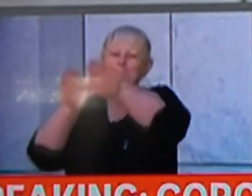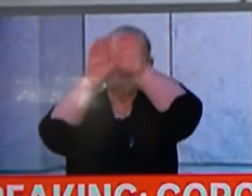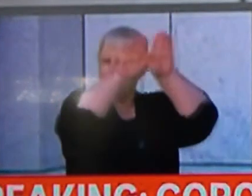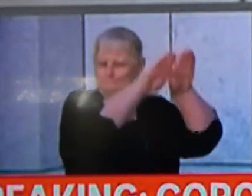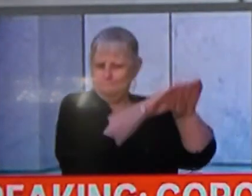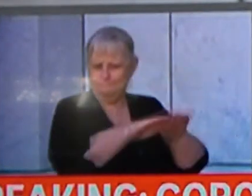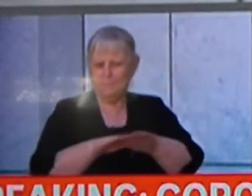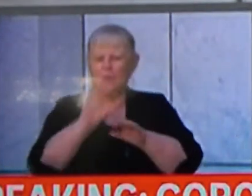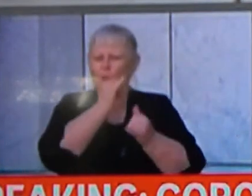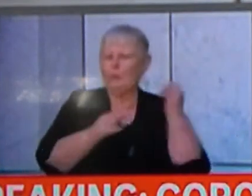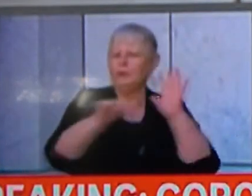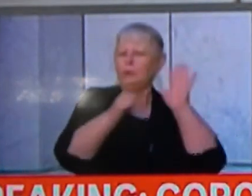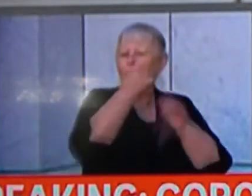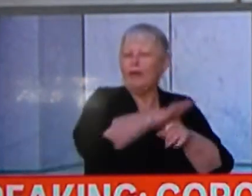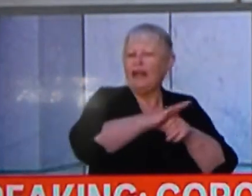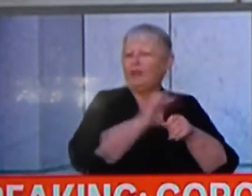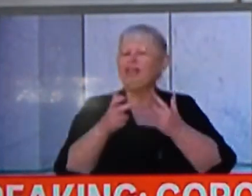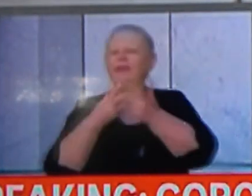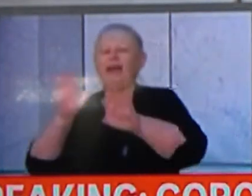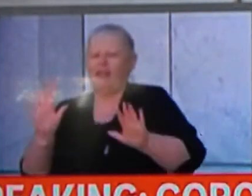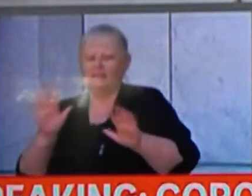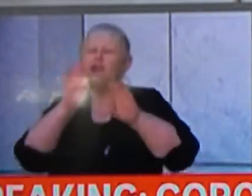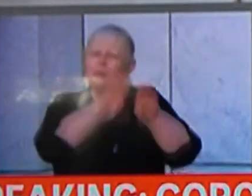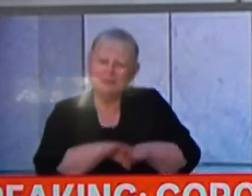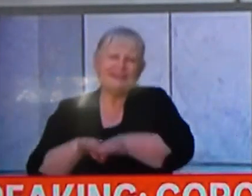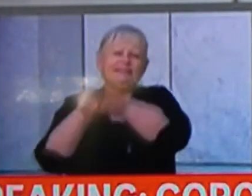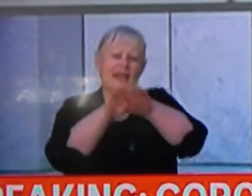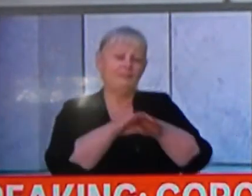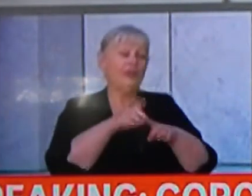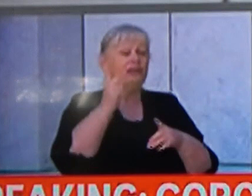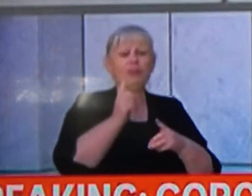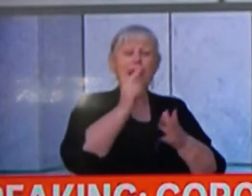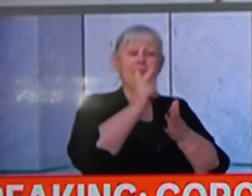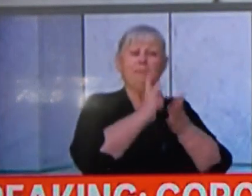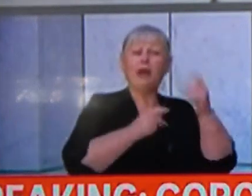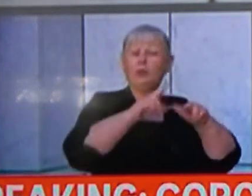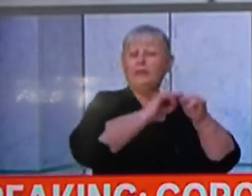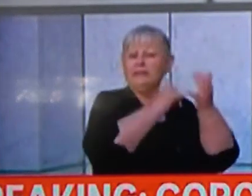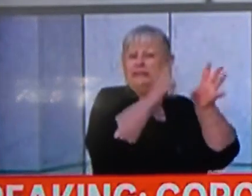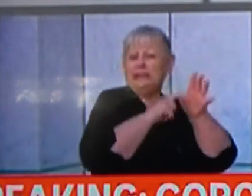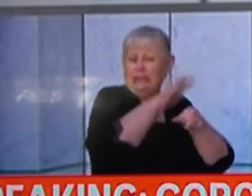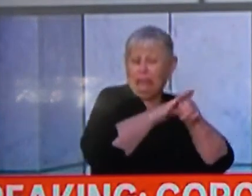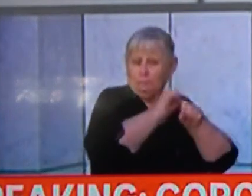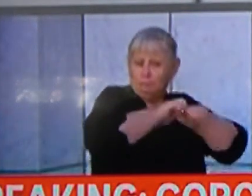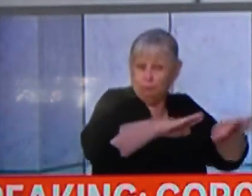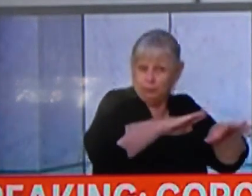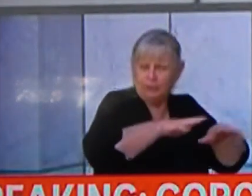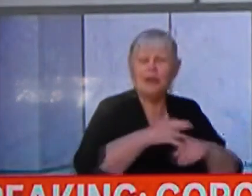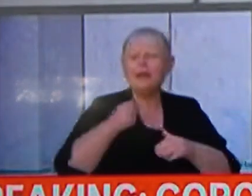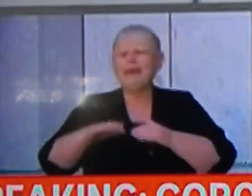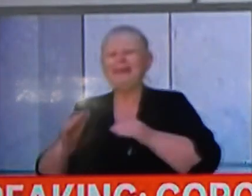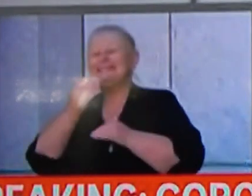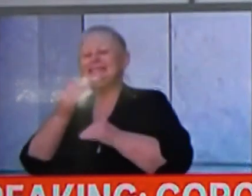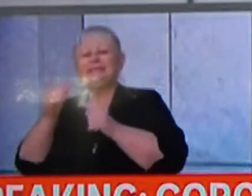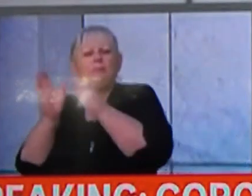jurisdictions. What that means is what may be necessary in a part of Sydney may not be necessary at all